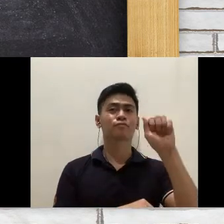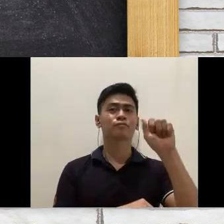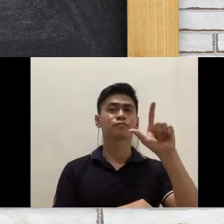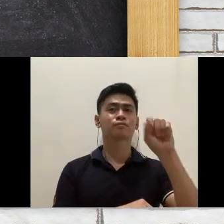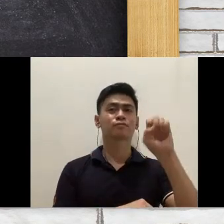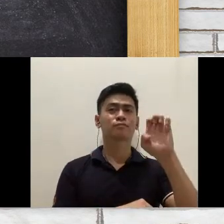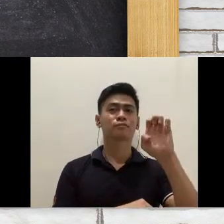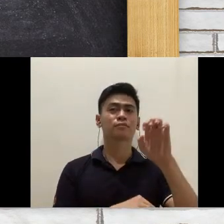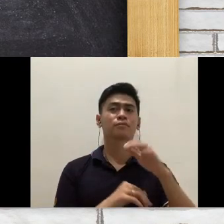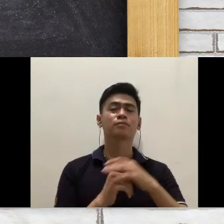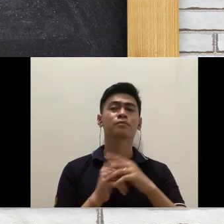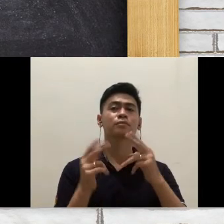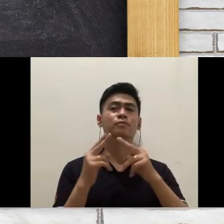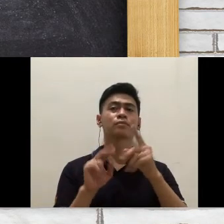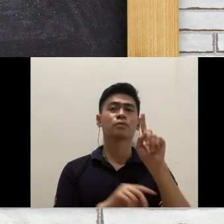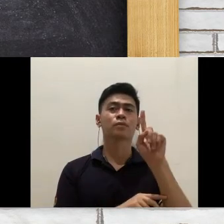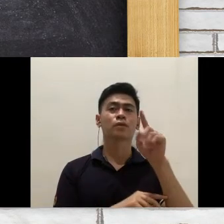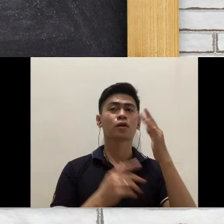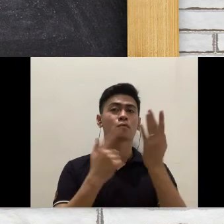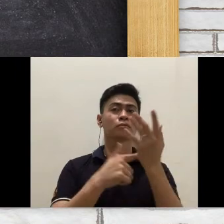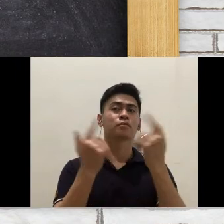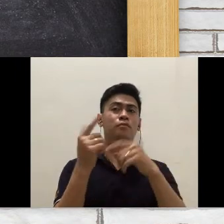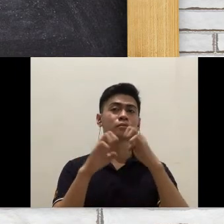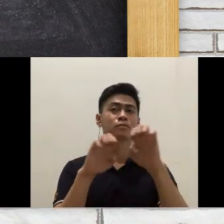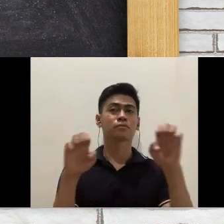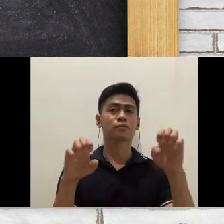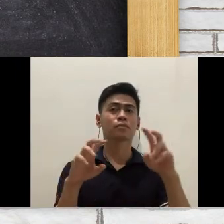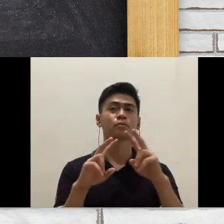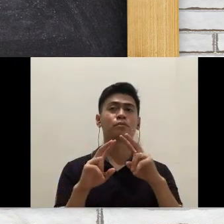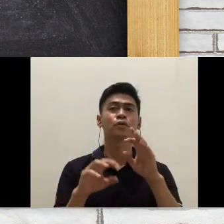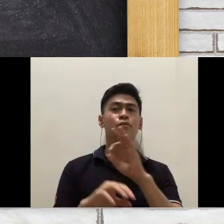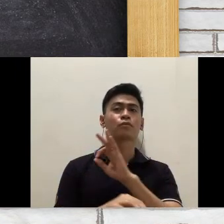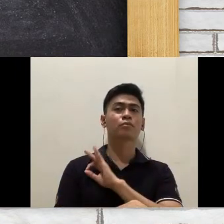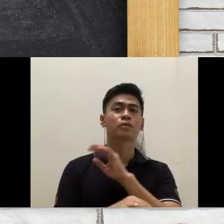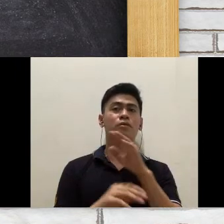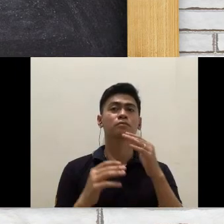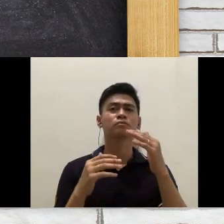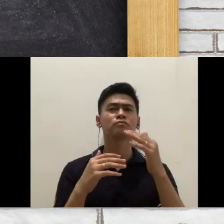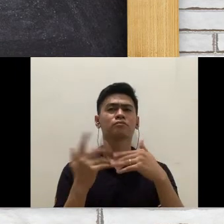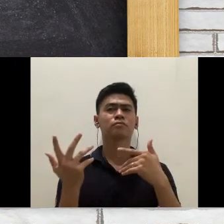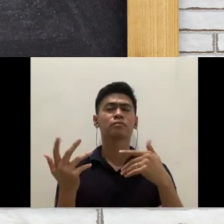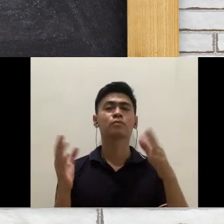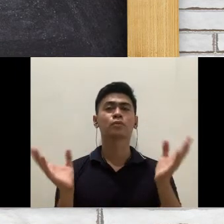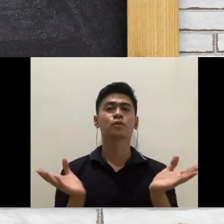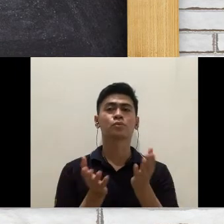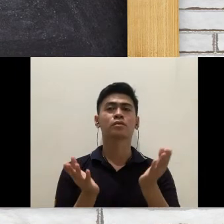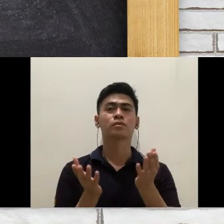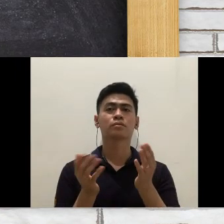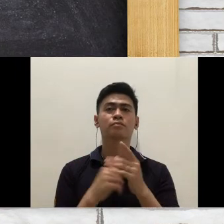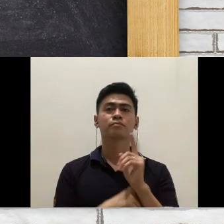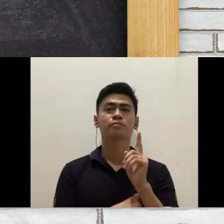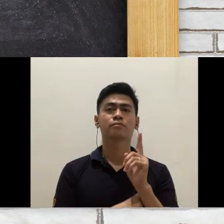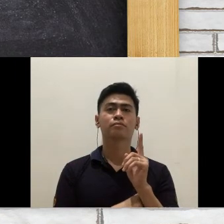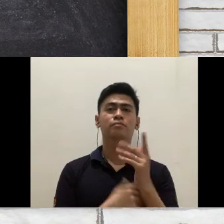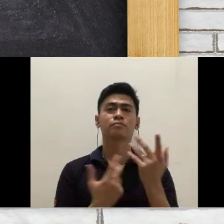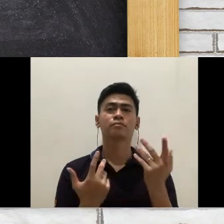Number 1. Argumentative essay is more formal than a persuasive one.